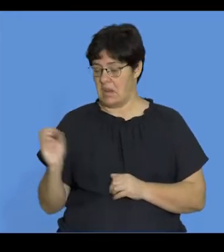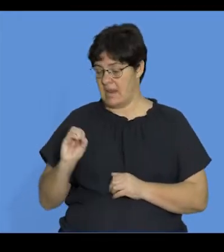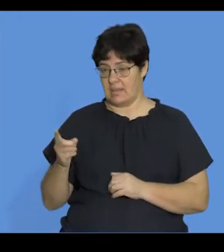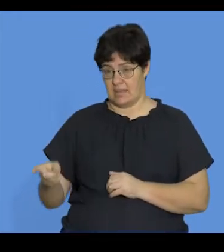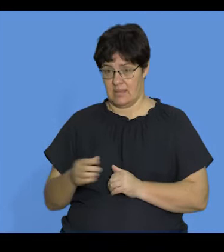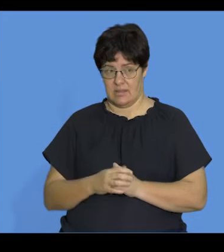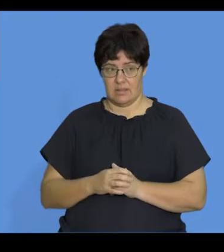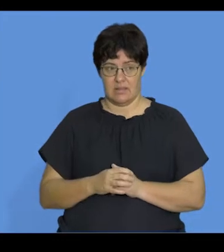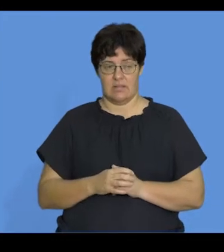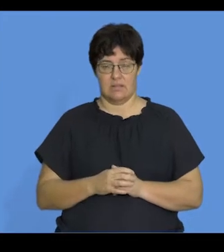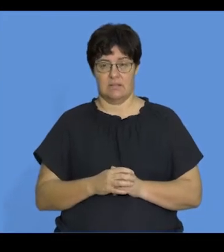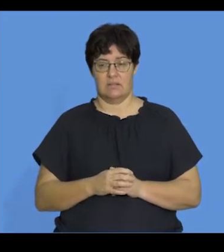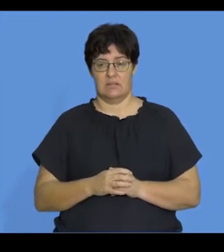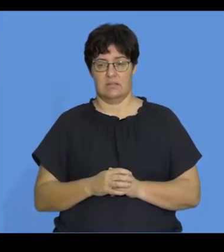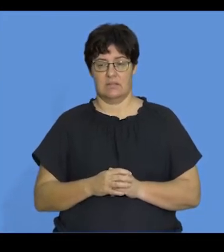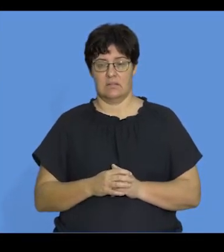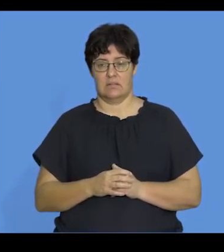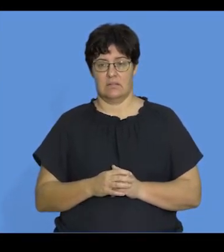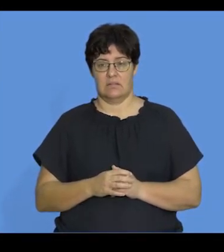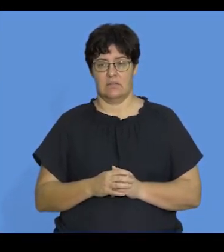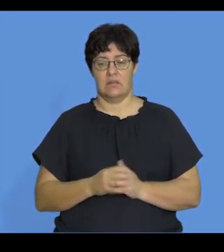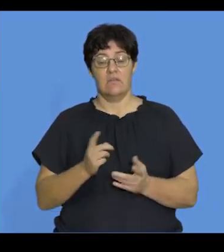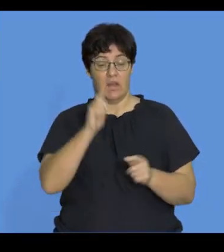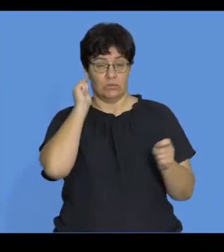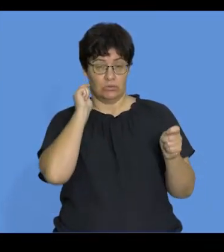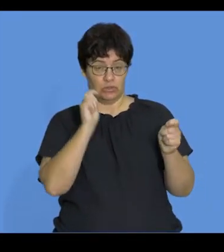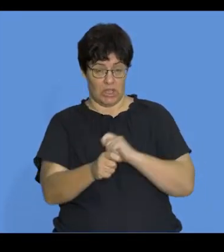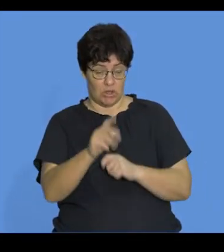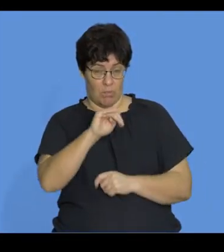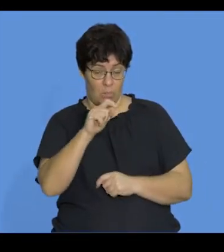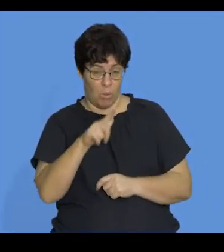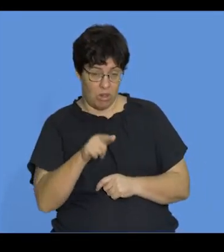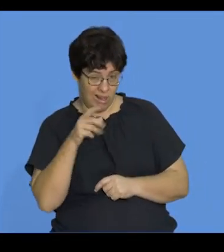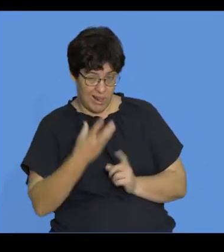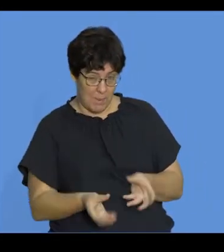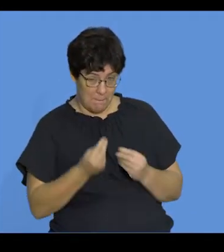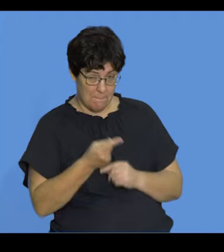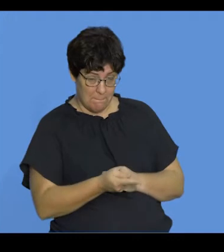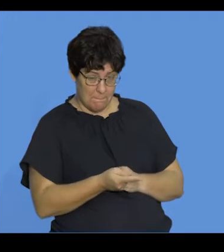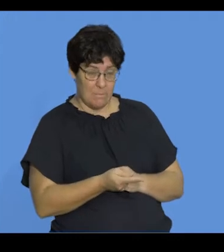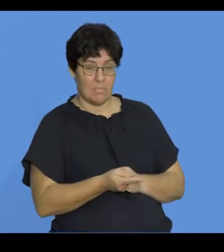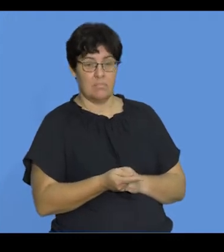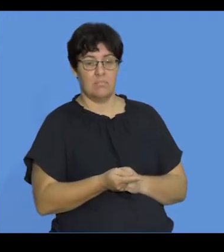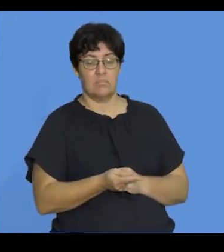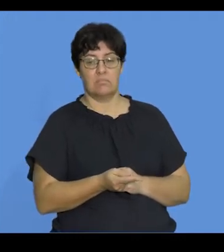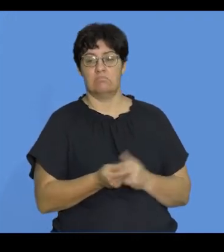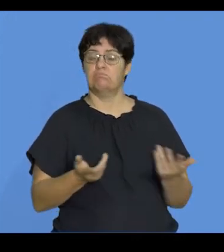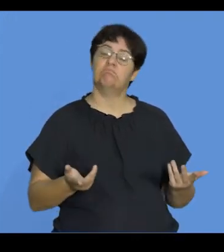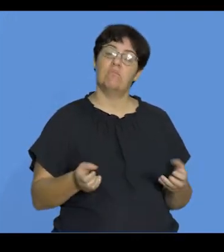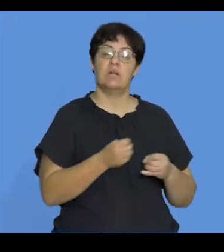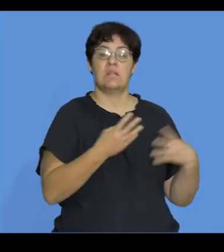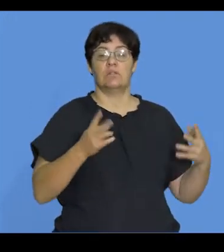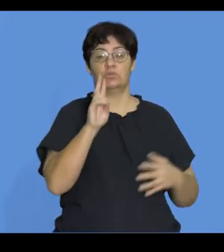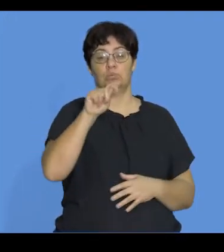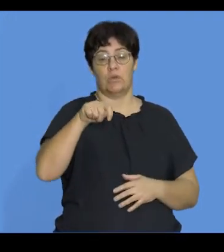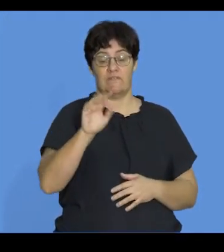nothing there, okay? Now, if the change in moles that we get here, in this case, if we started